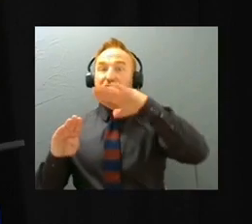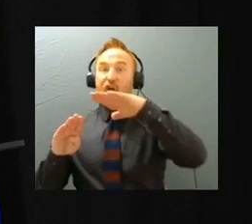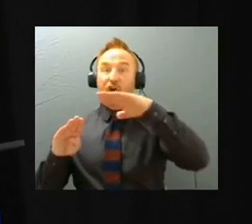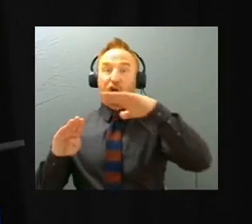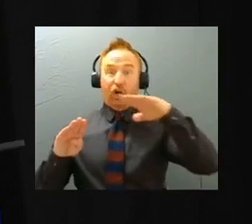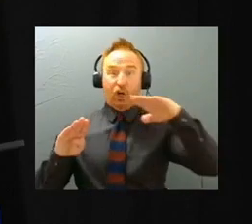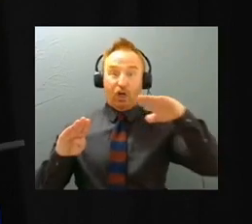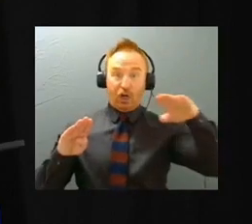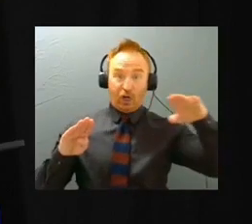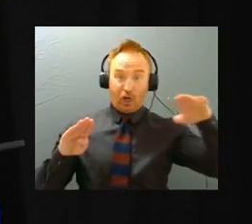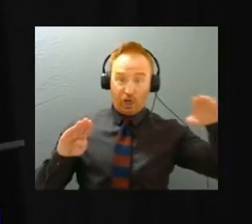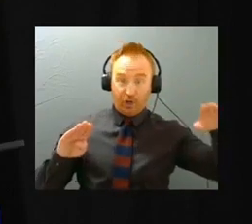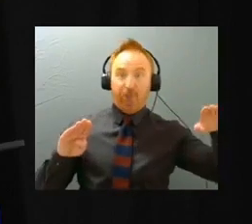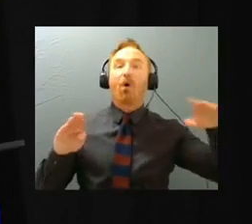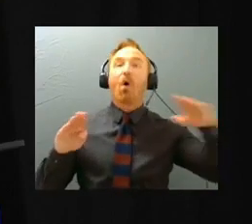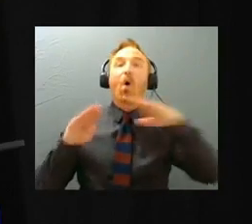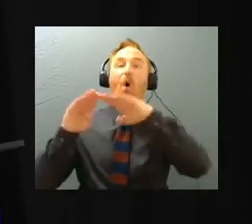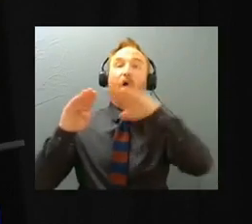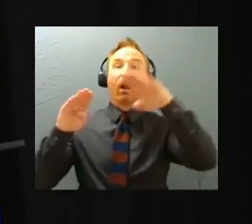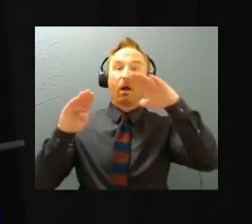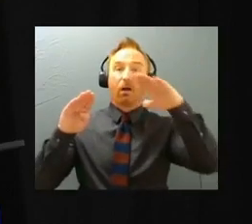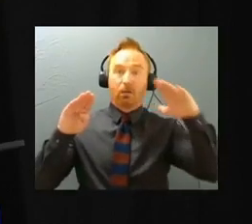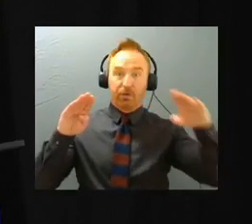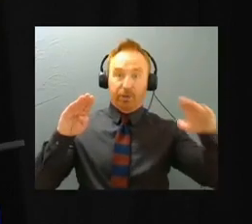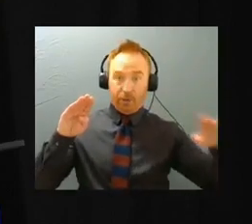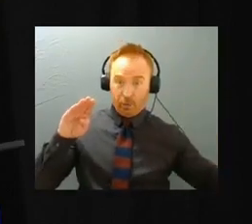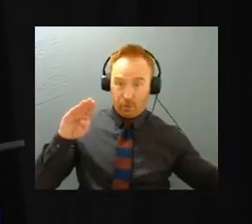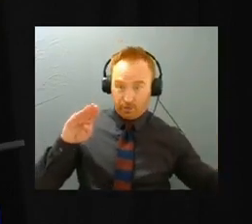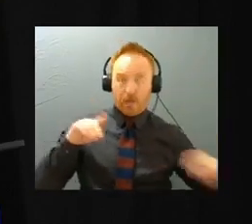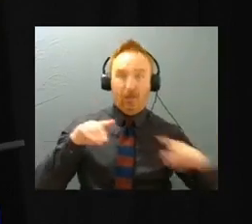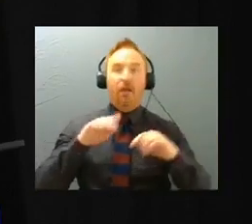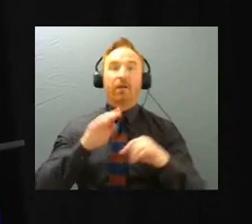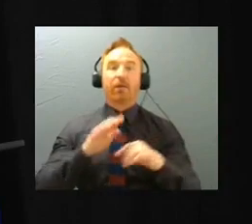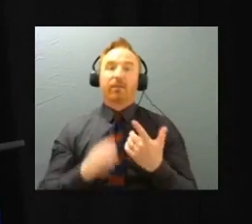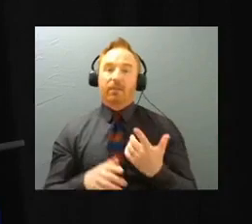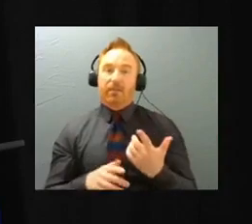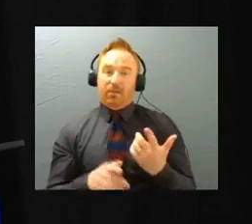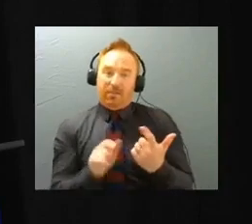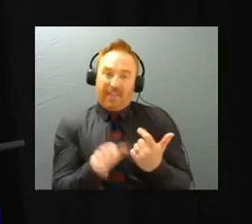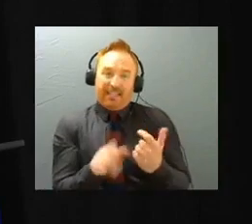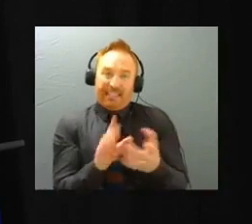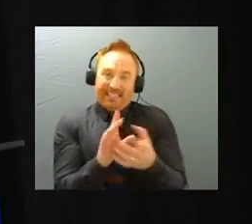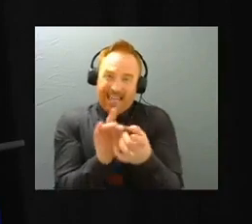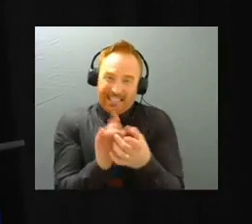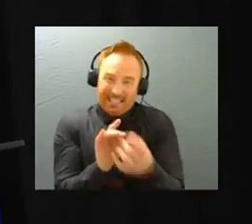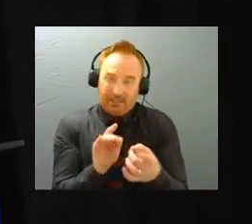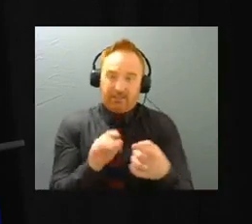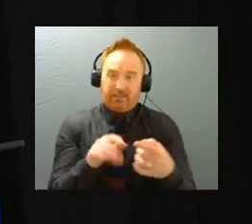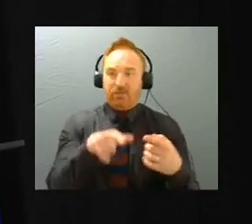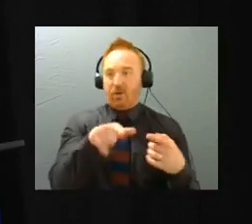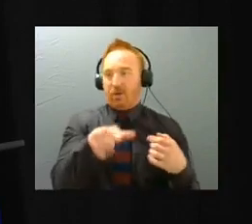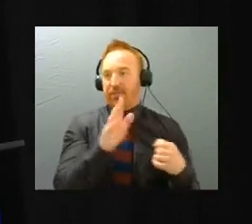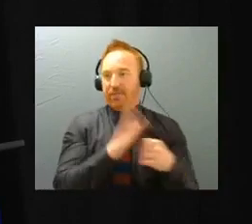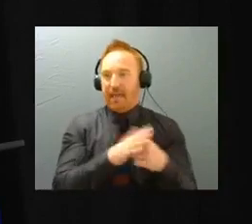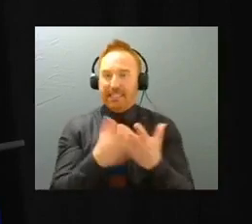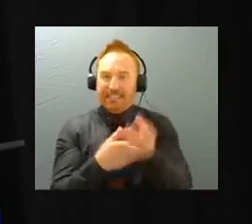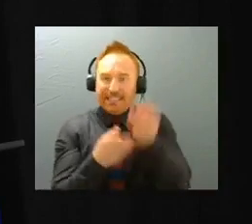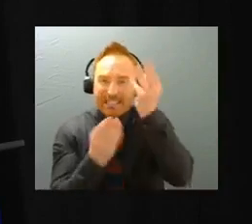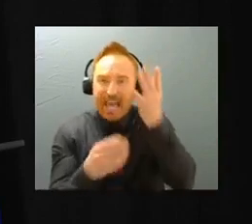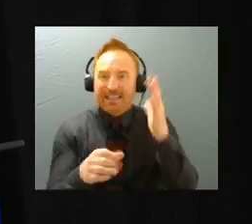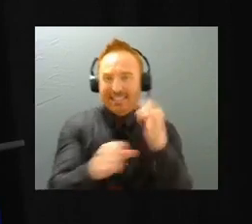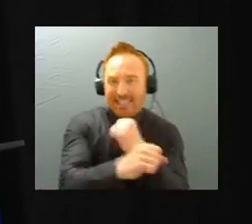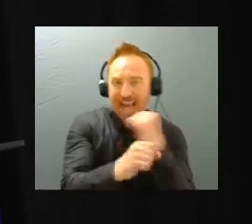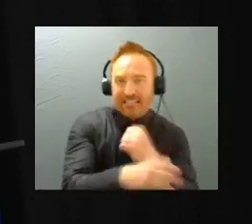include the communications with our communities to make sure that that anecdotal, on-the-ground information from all of our rural